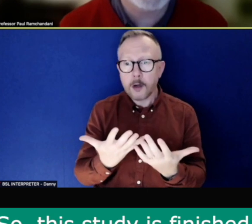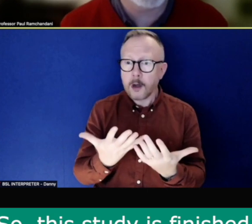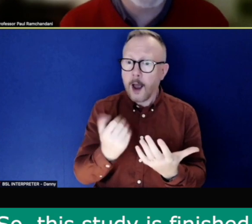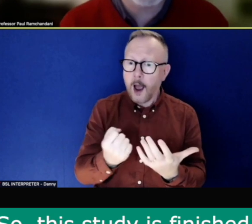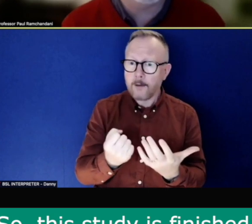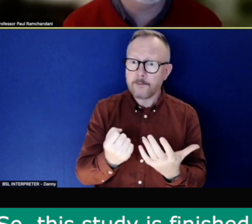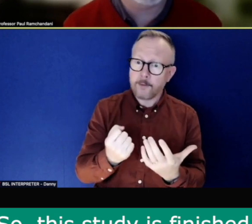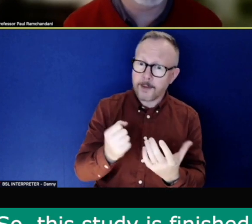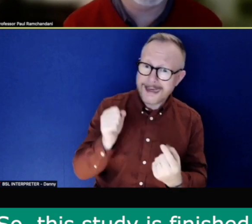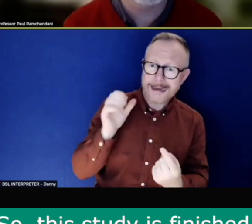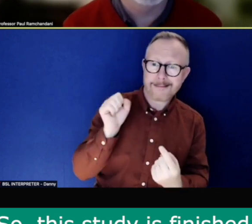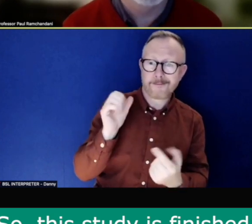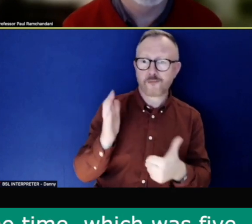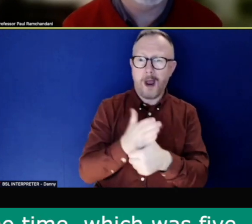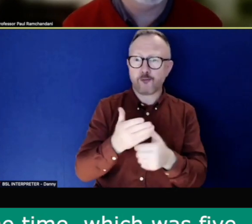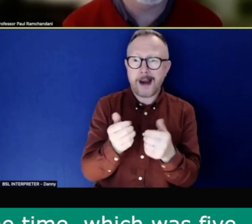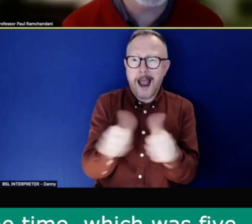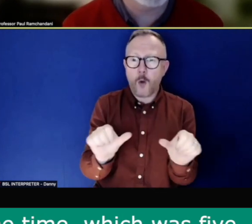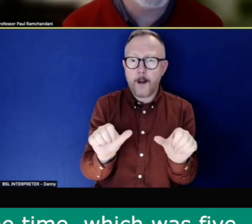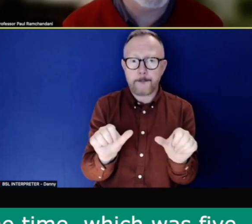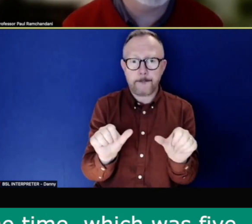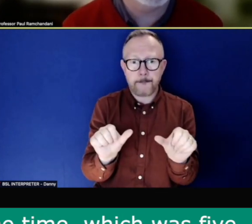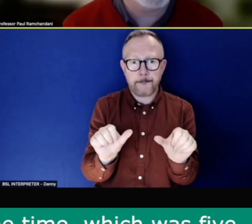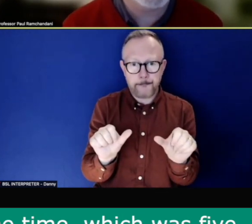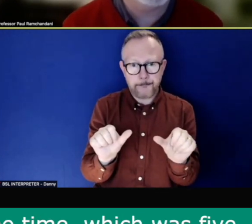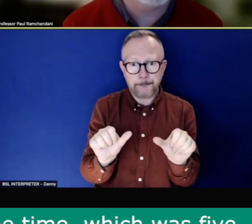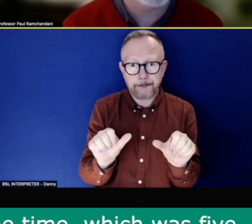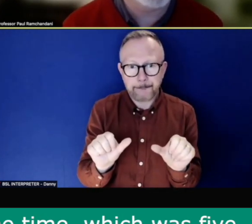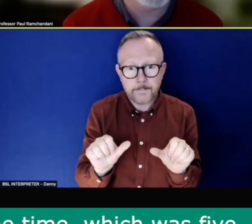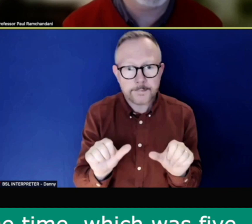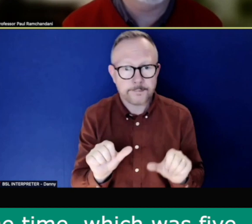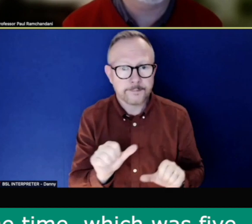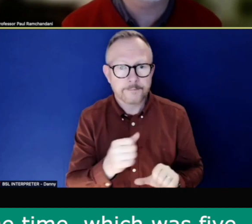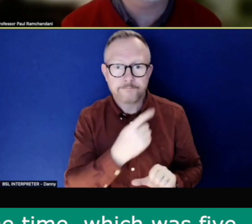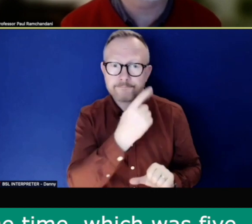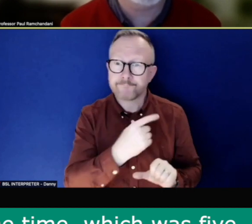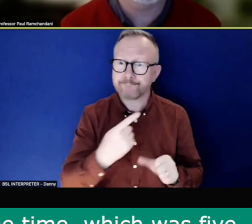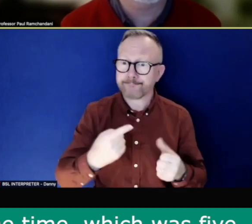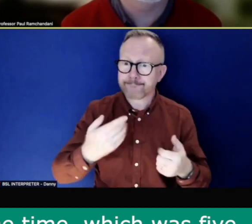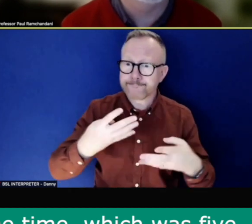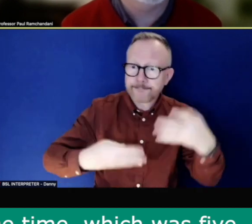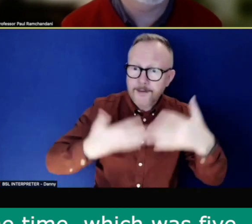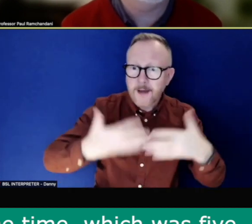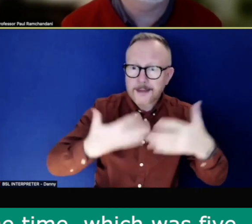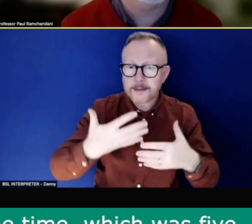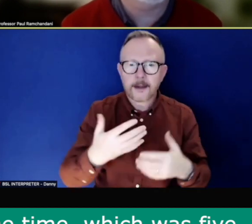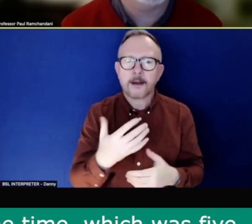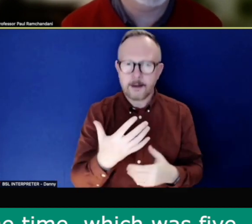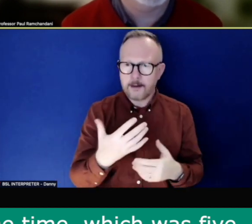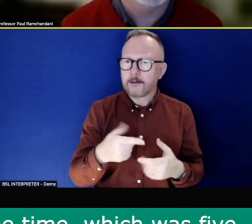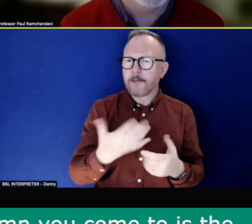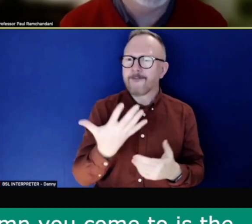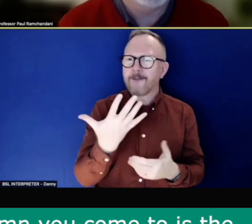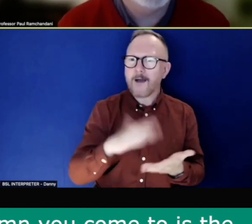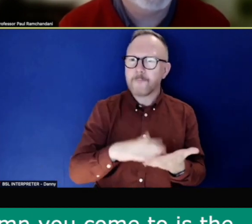a 94% follow-up rate. And this is the finding from the main primary outcome time, which is 5 months